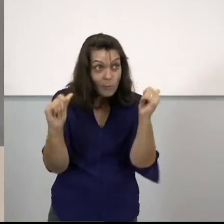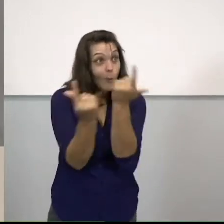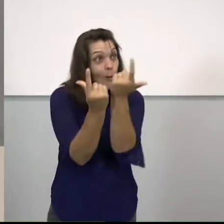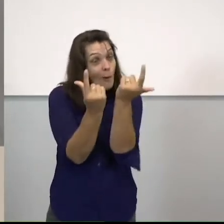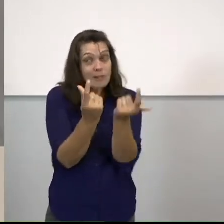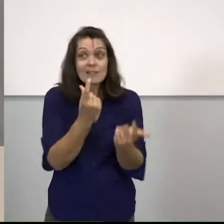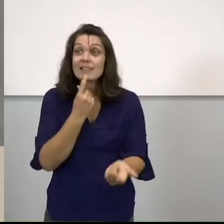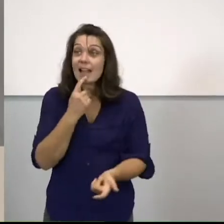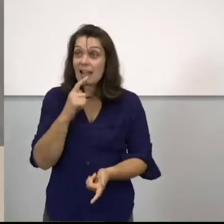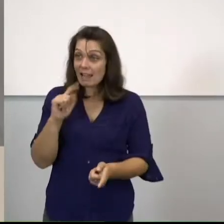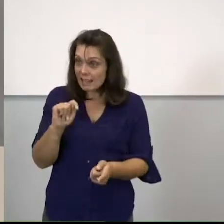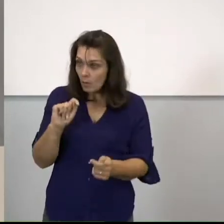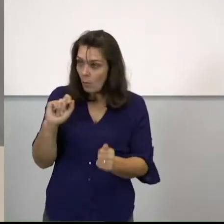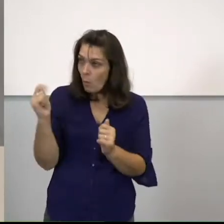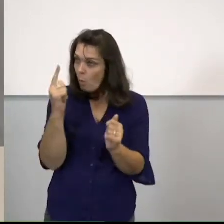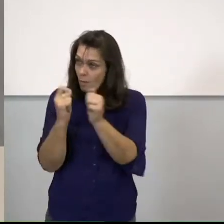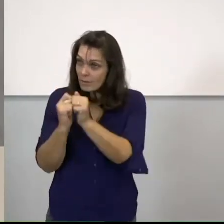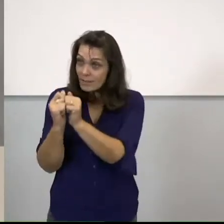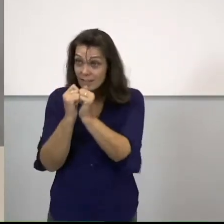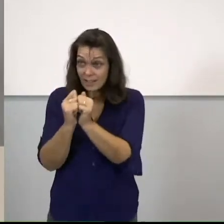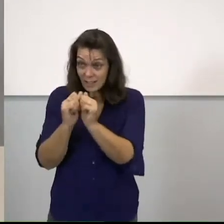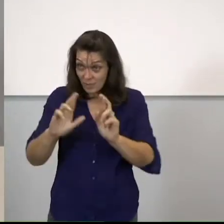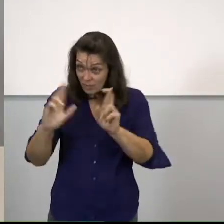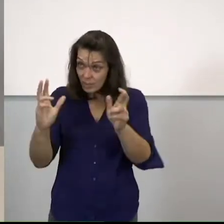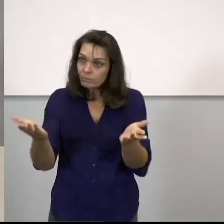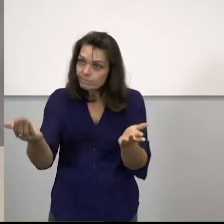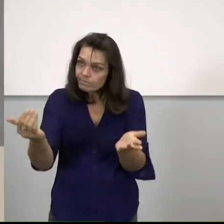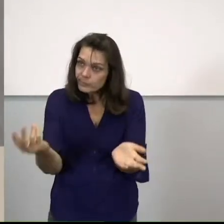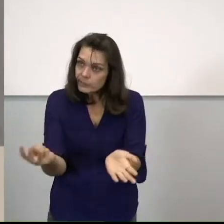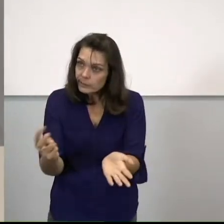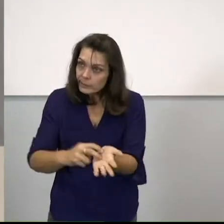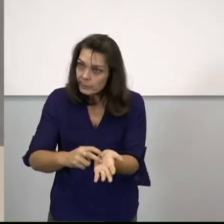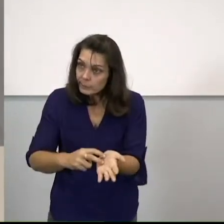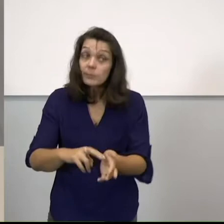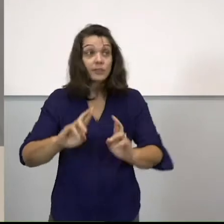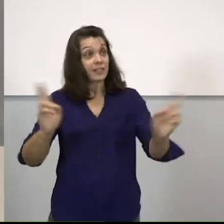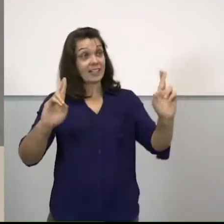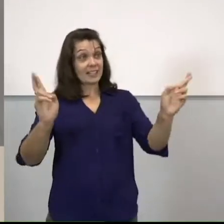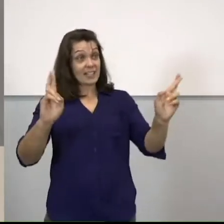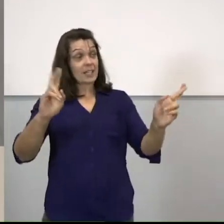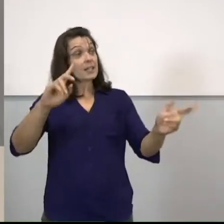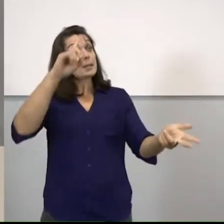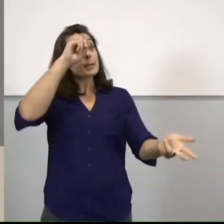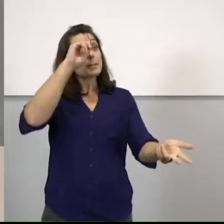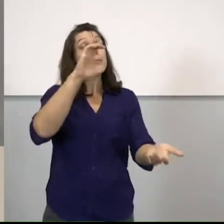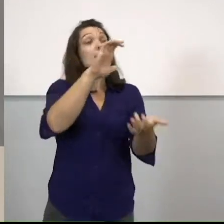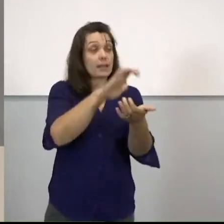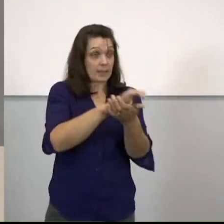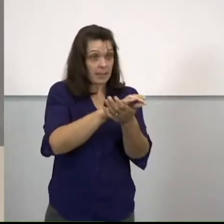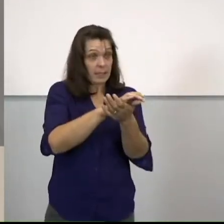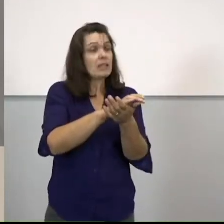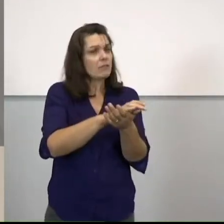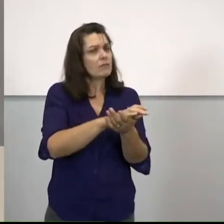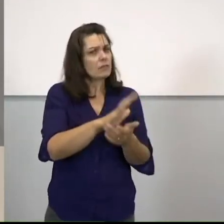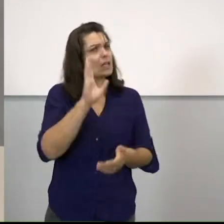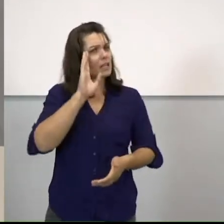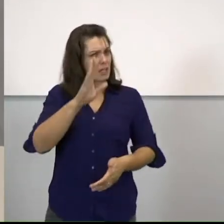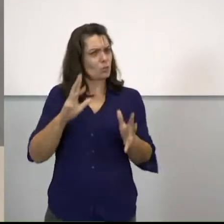now, everybody together, stand up. Ready? Believe